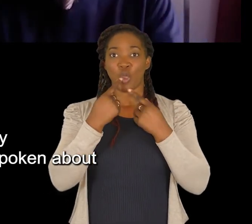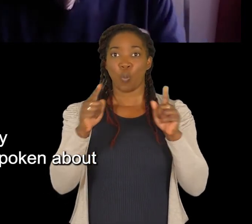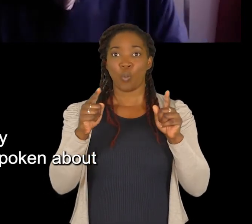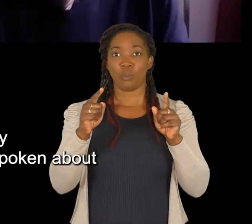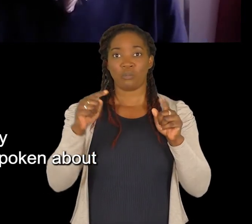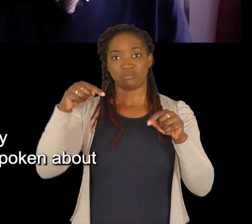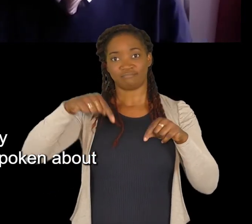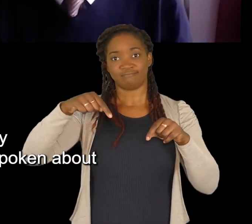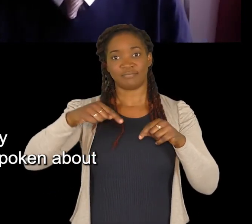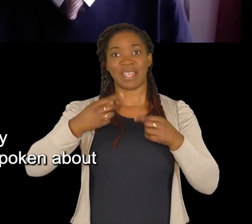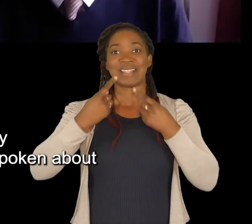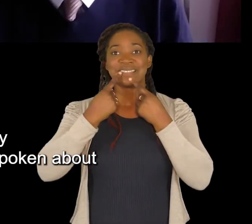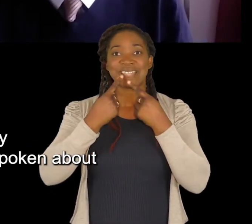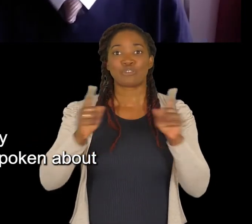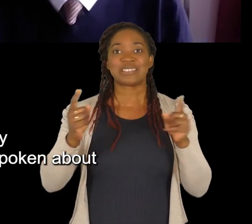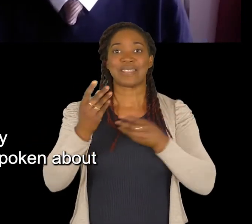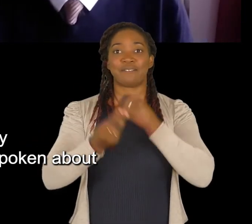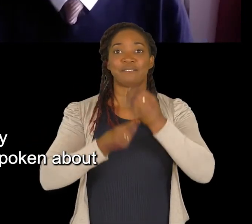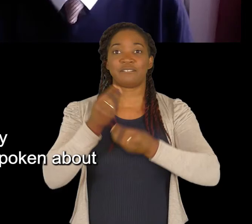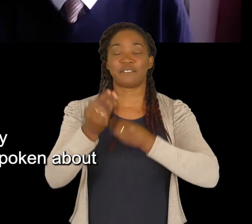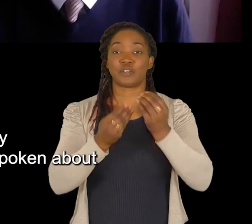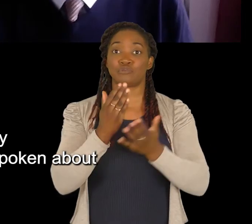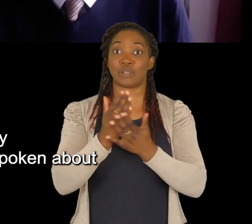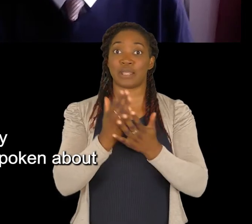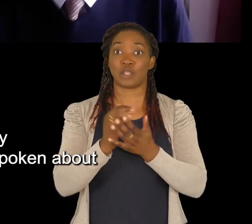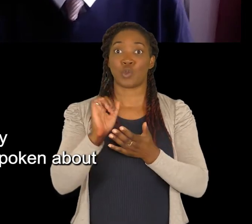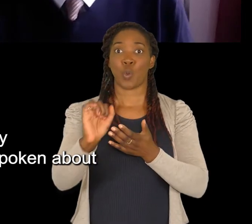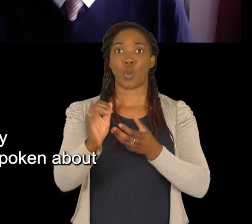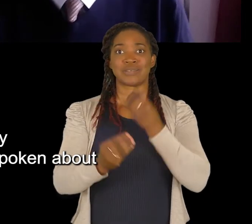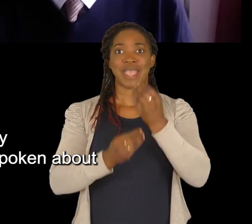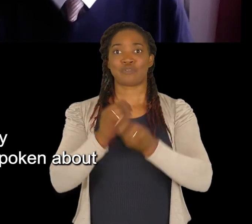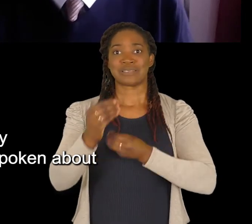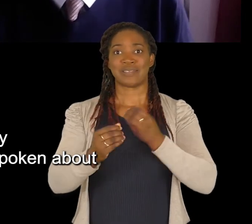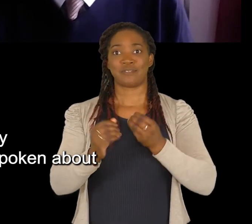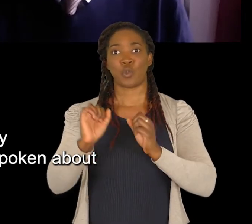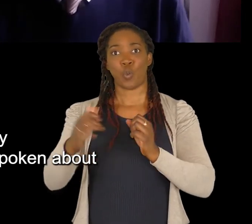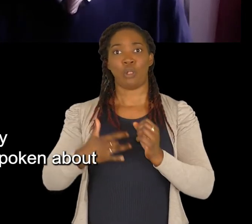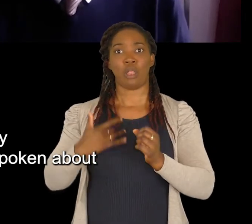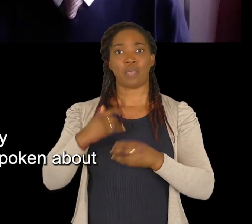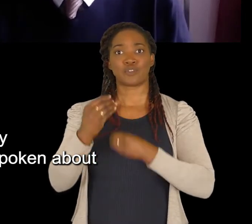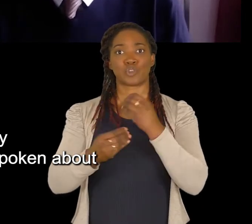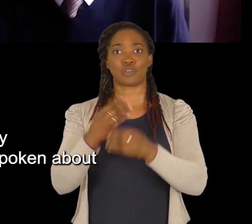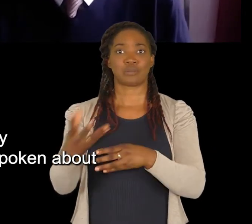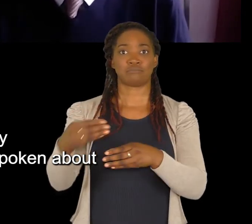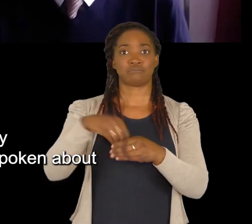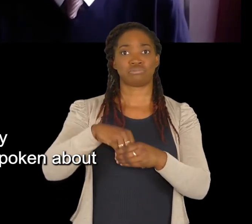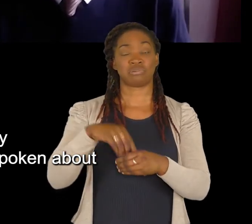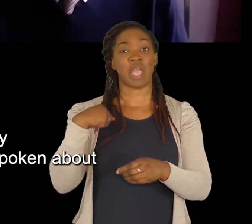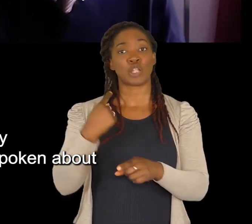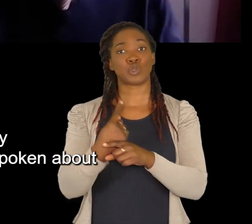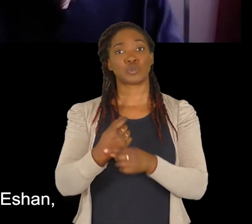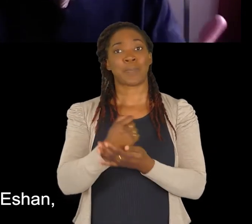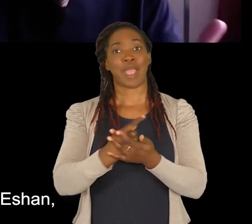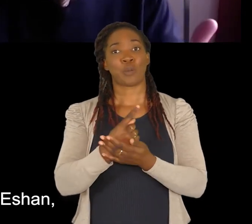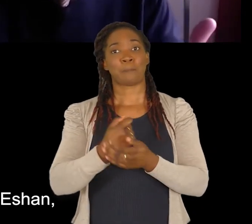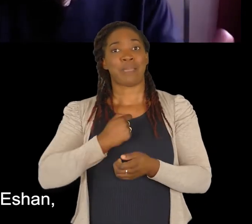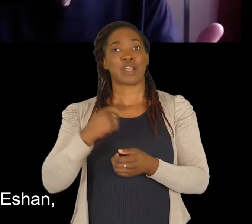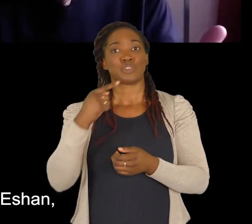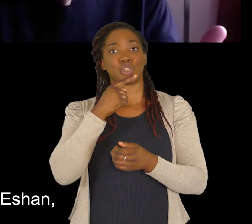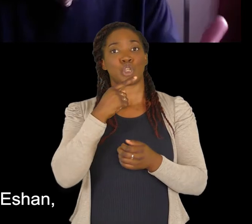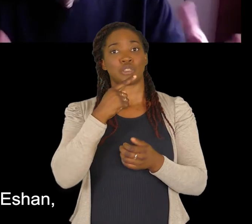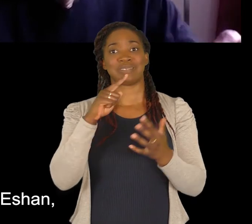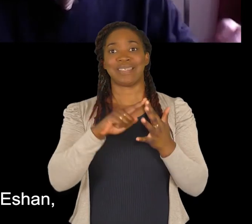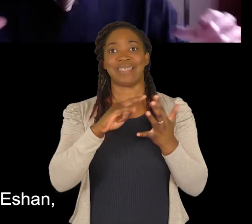narrative. So when we're speaking, it's really bring your narrative into your story. Just like I've spoken about Ishan. You've seen, I would